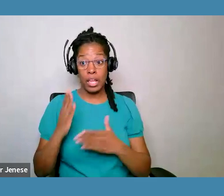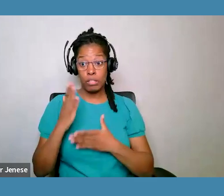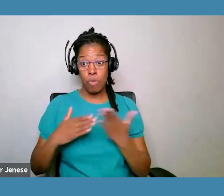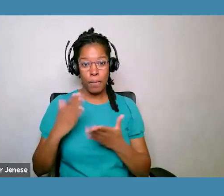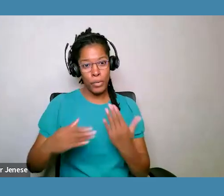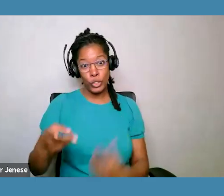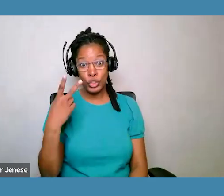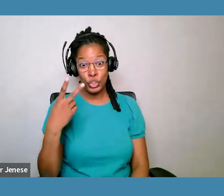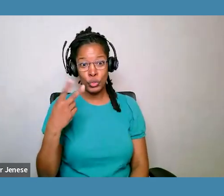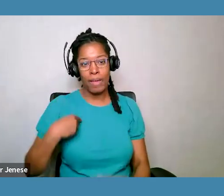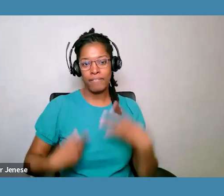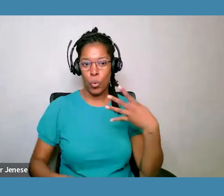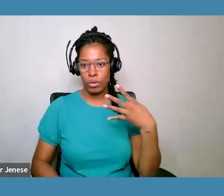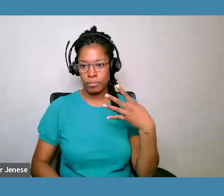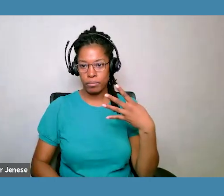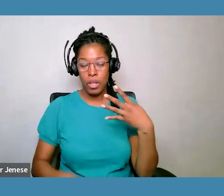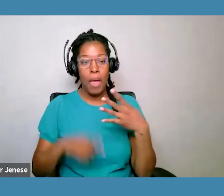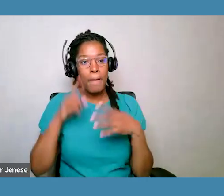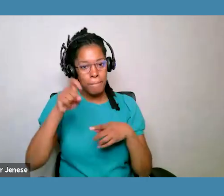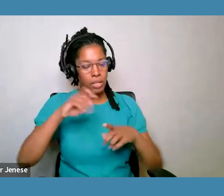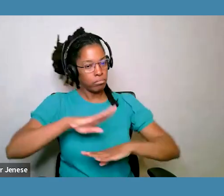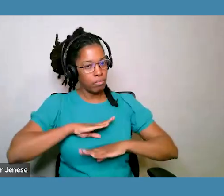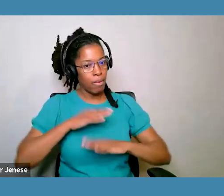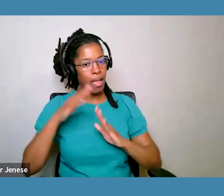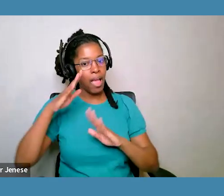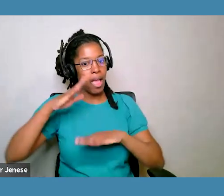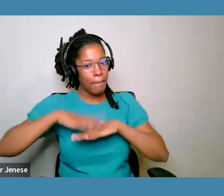just has four. So you got to get at least one of these four.